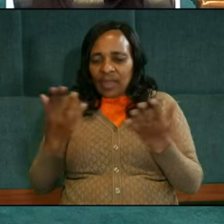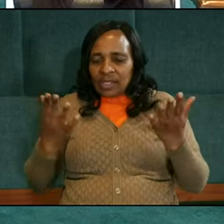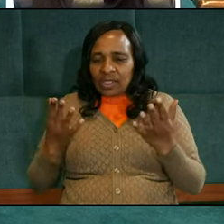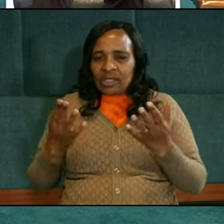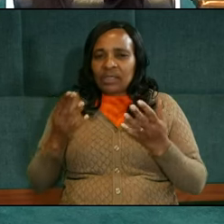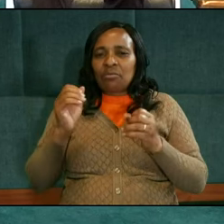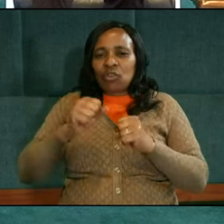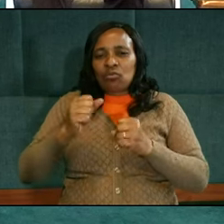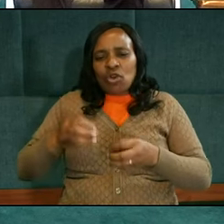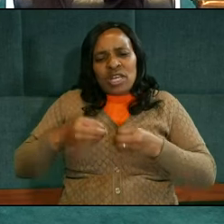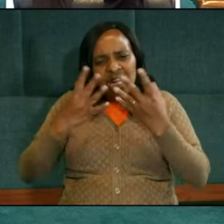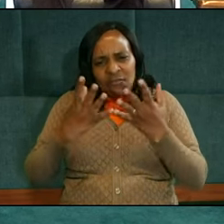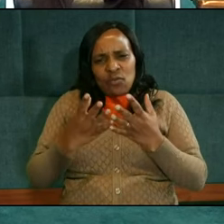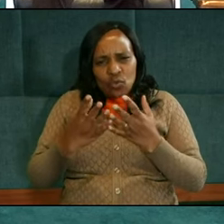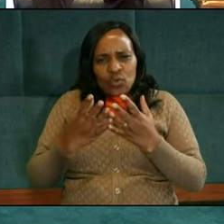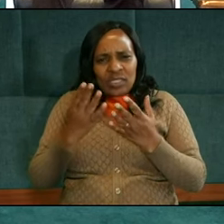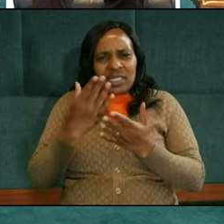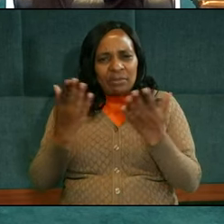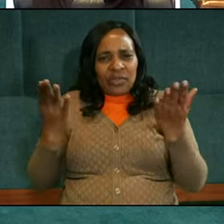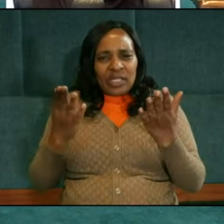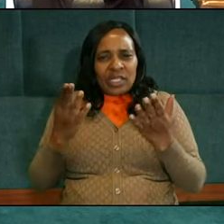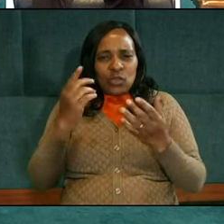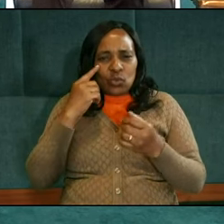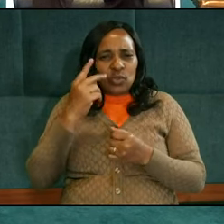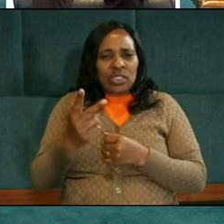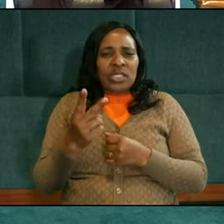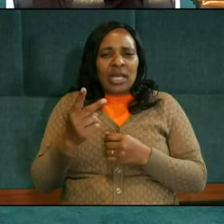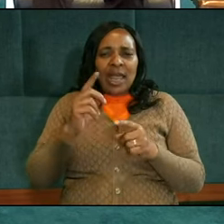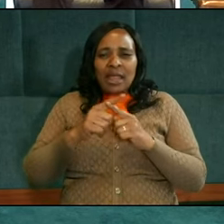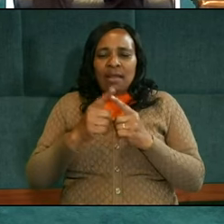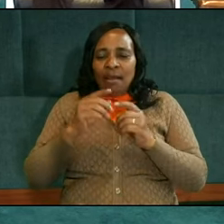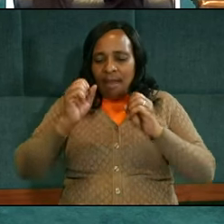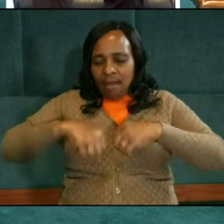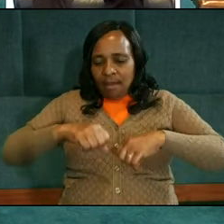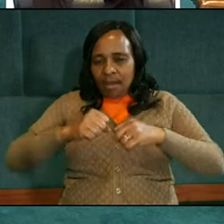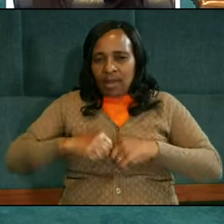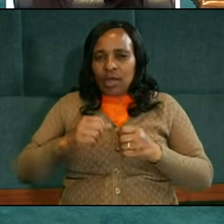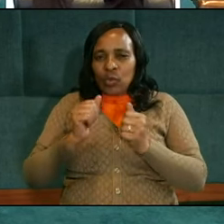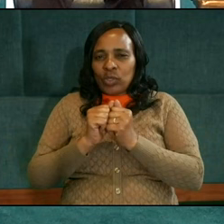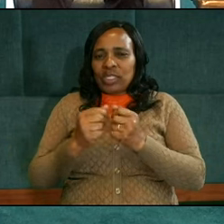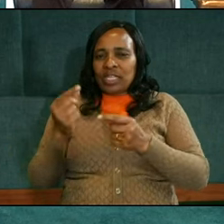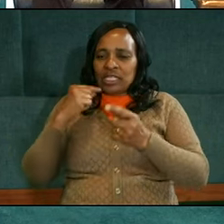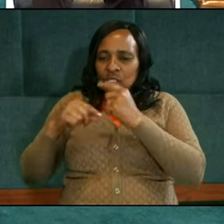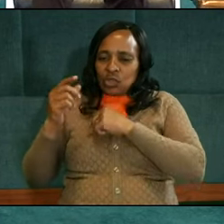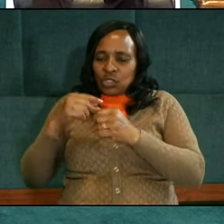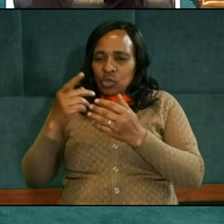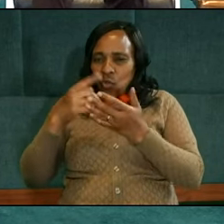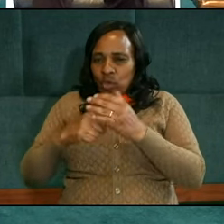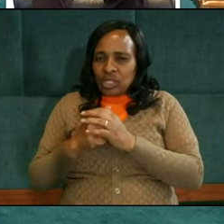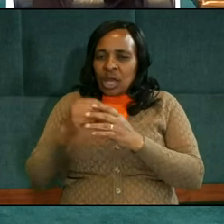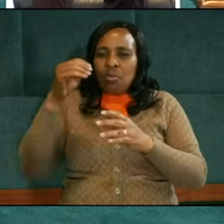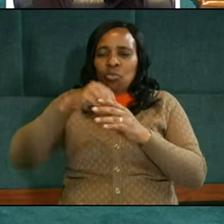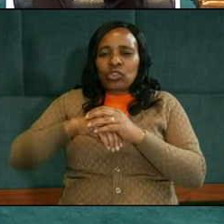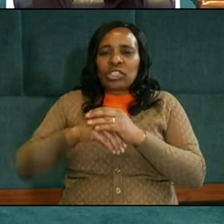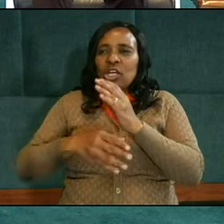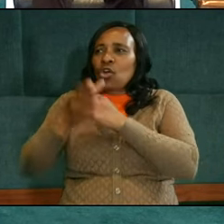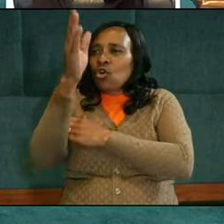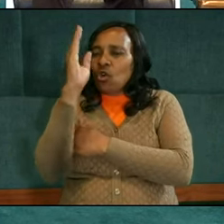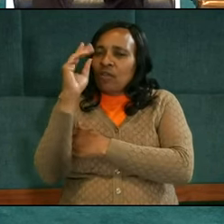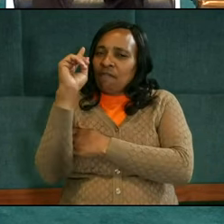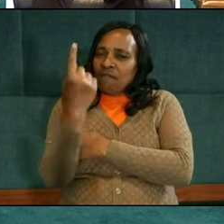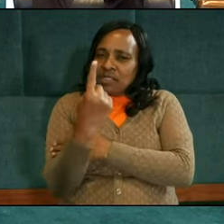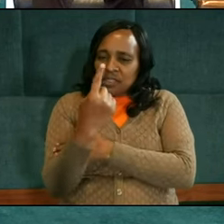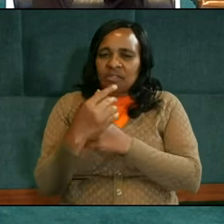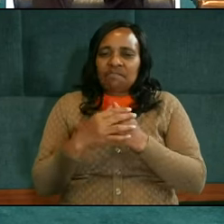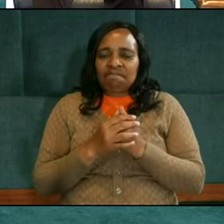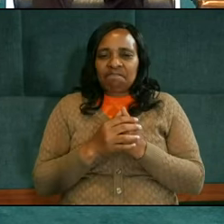you a hand in being selfless. And I'd also agree with Tatiana where she says that putting God first also. Putting God